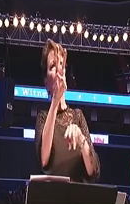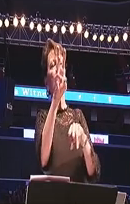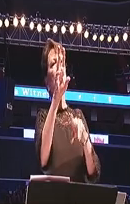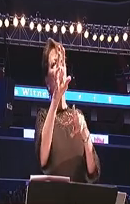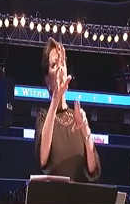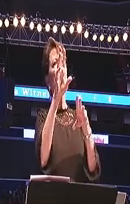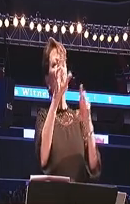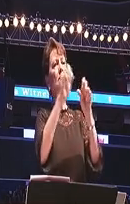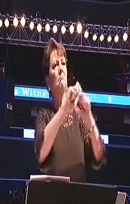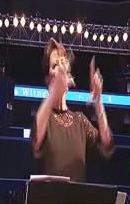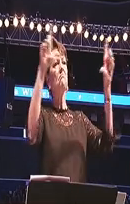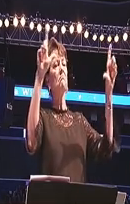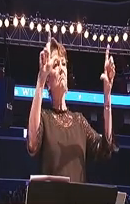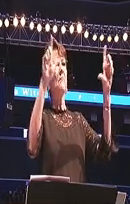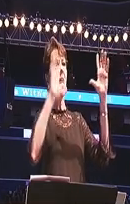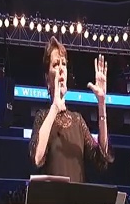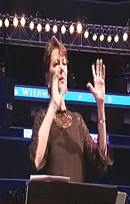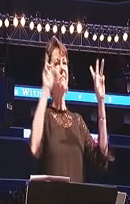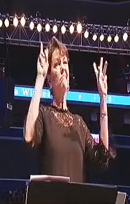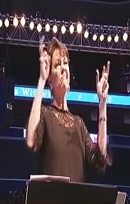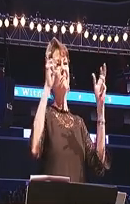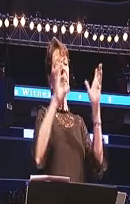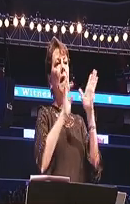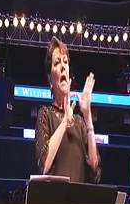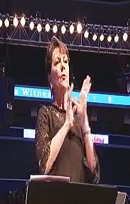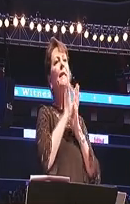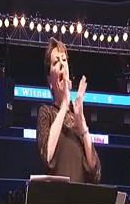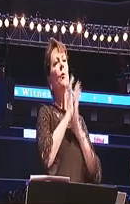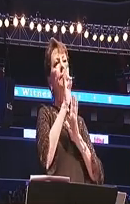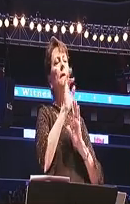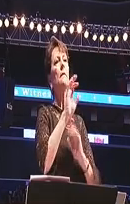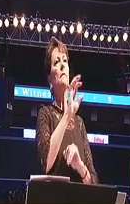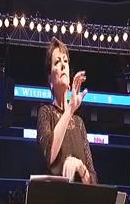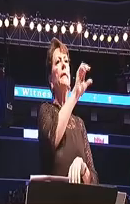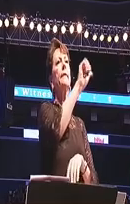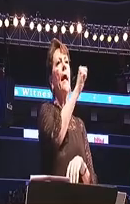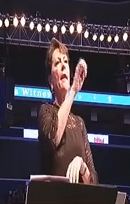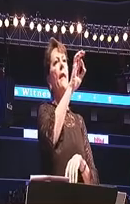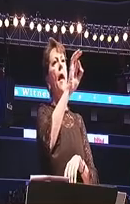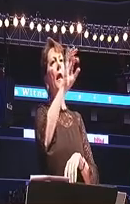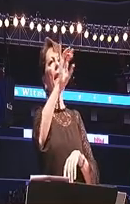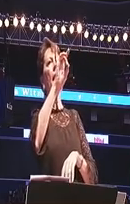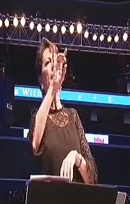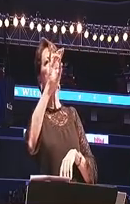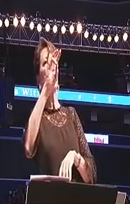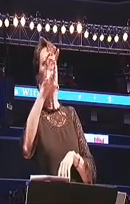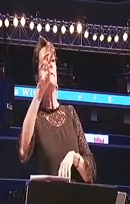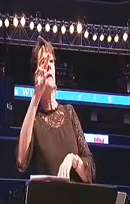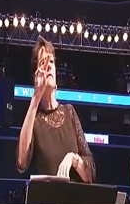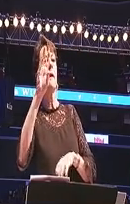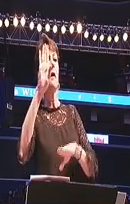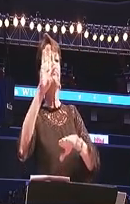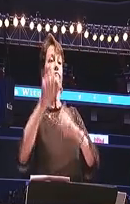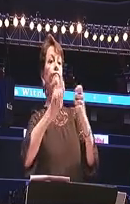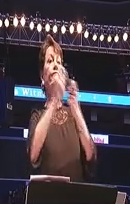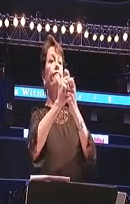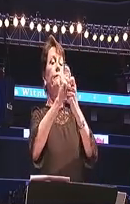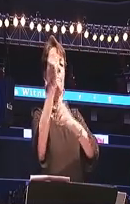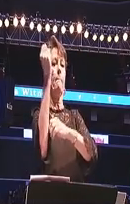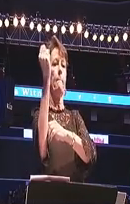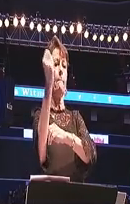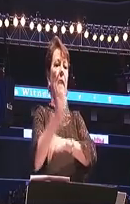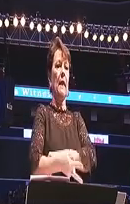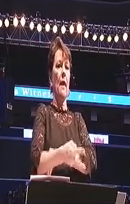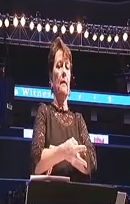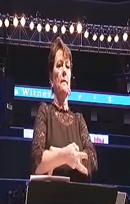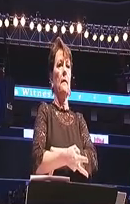count up, if you like, to the new year. And by the time the clock struck midnight,